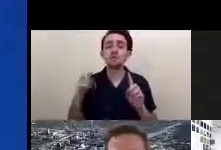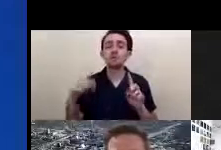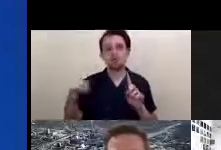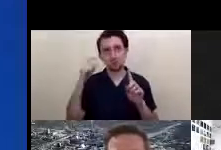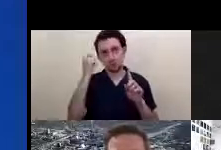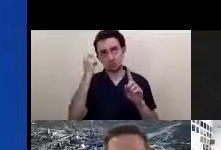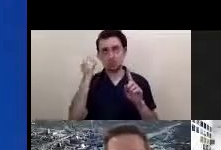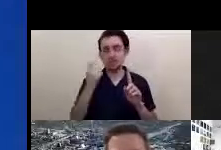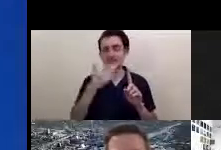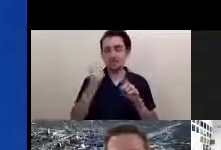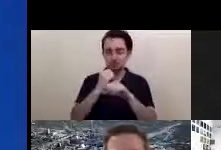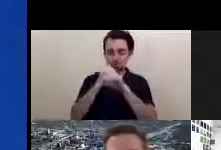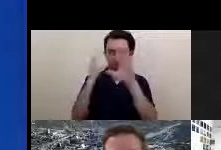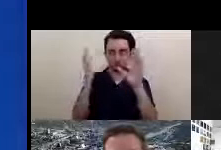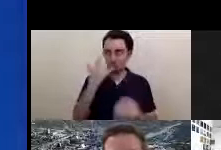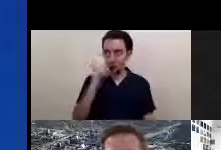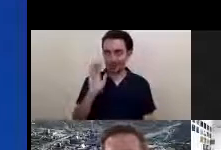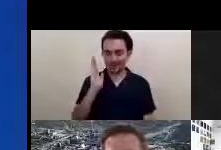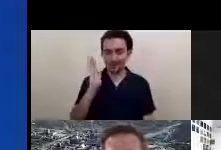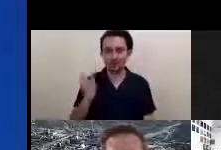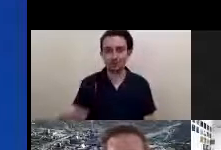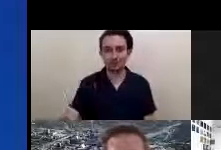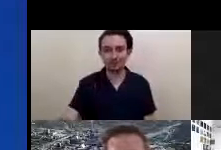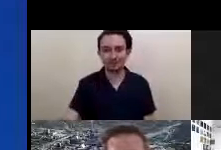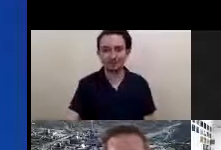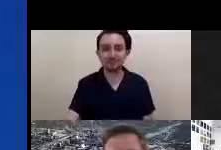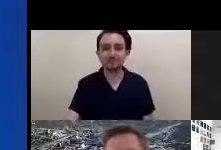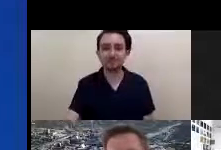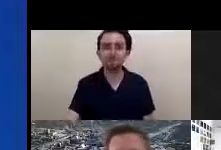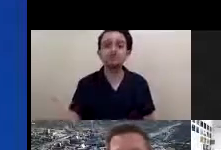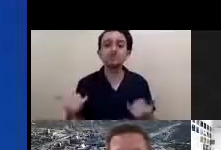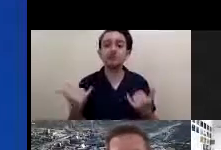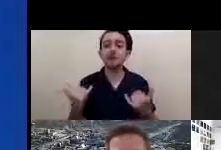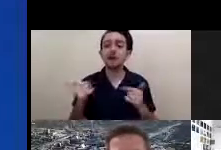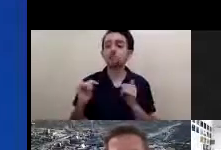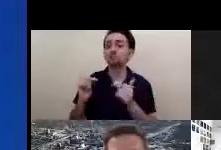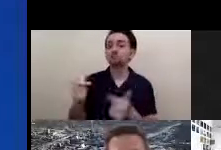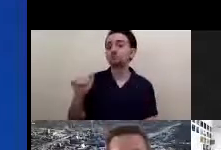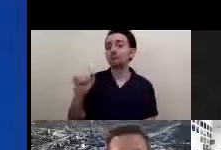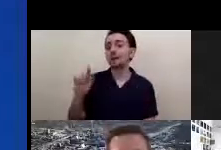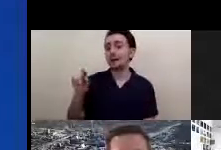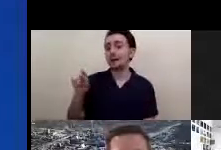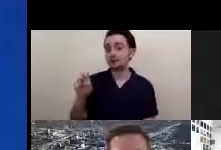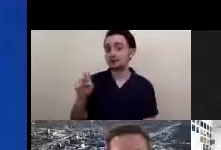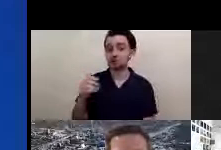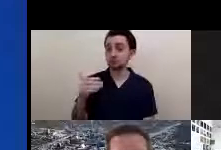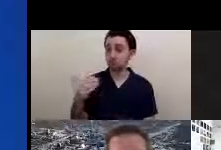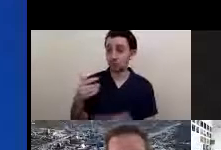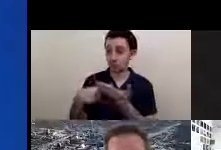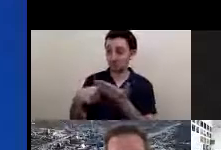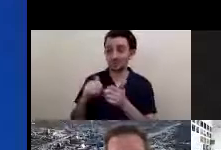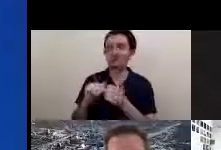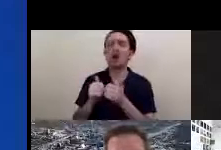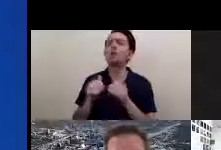to it. And Annette, I guess I'll turn it back to you in terms of how we're actually going to start to populate these